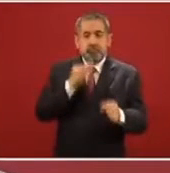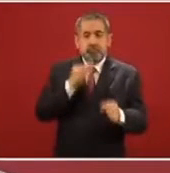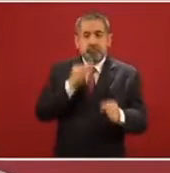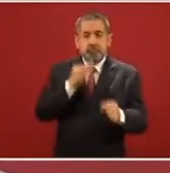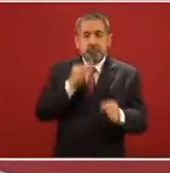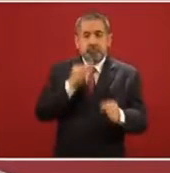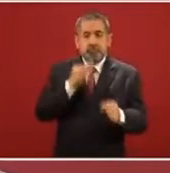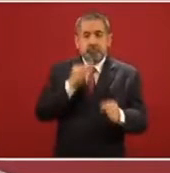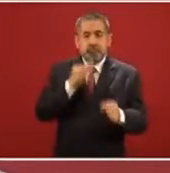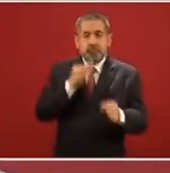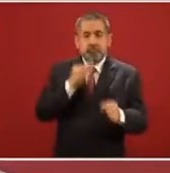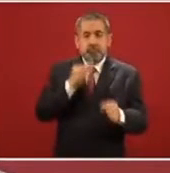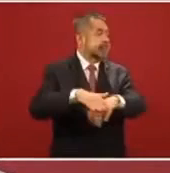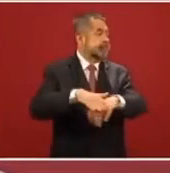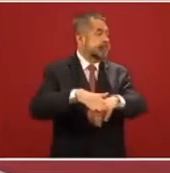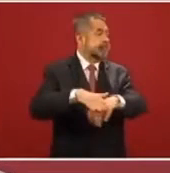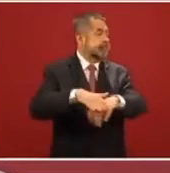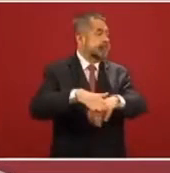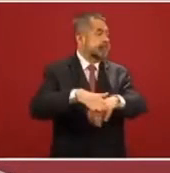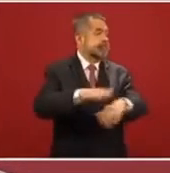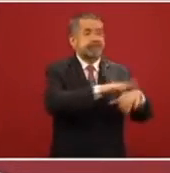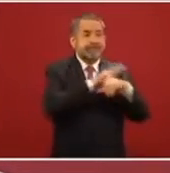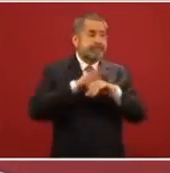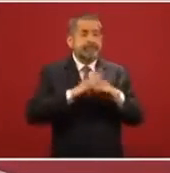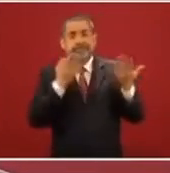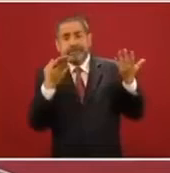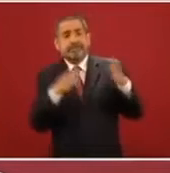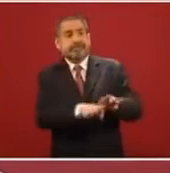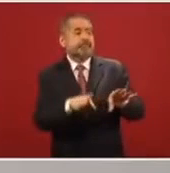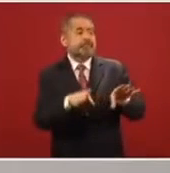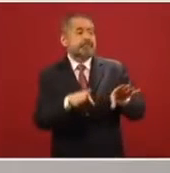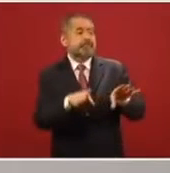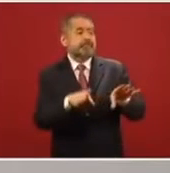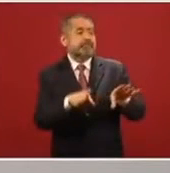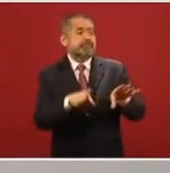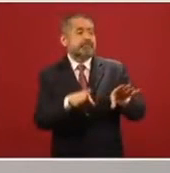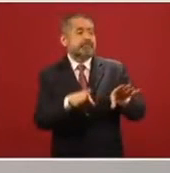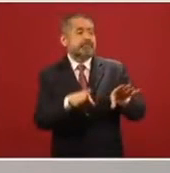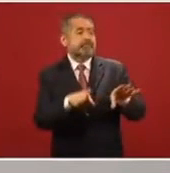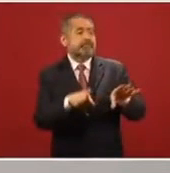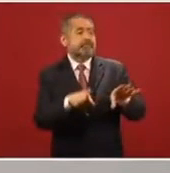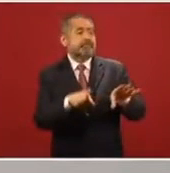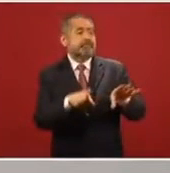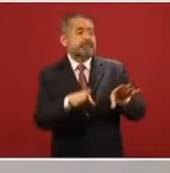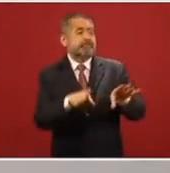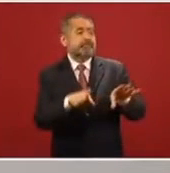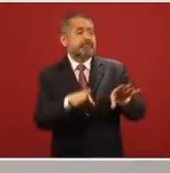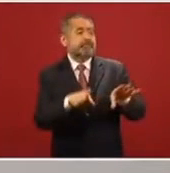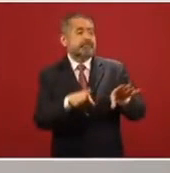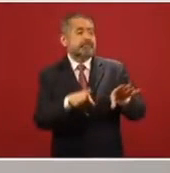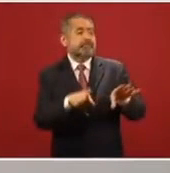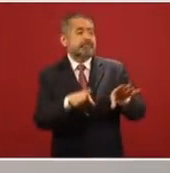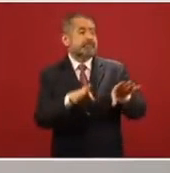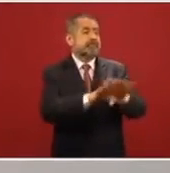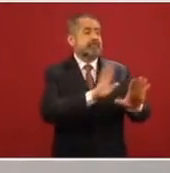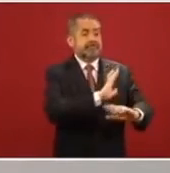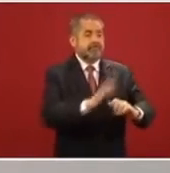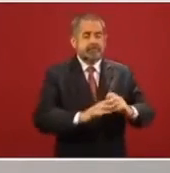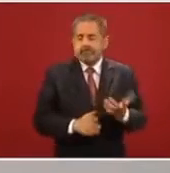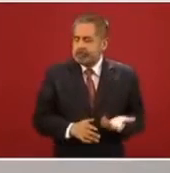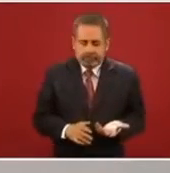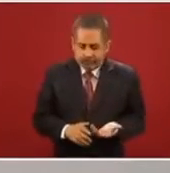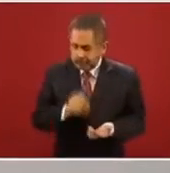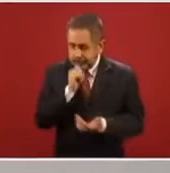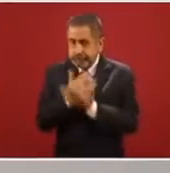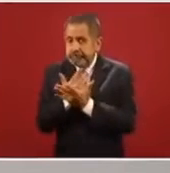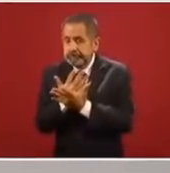and deplete the society. esta es una lección aprendida del mundo, And this is a lesson we have learned from the world, pero también